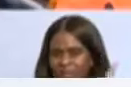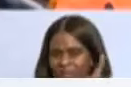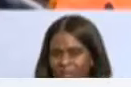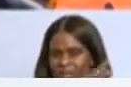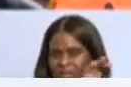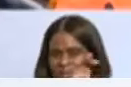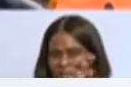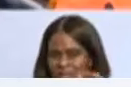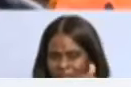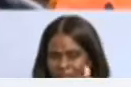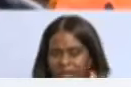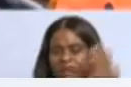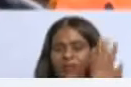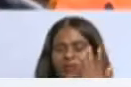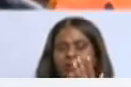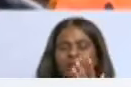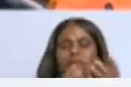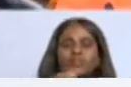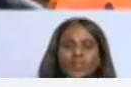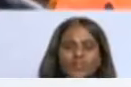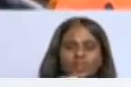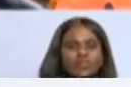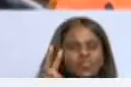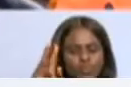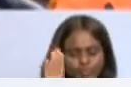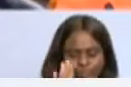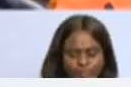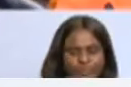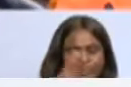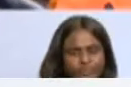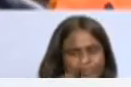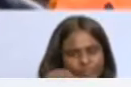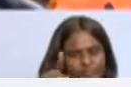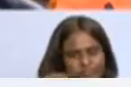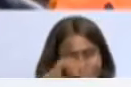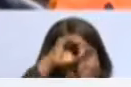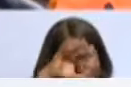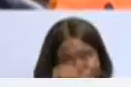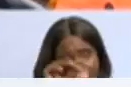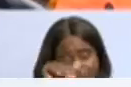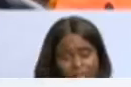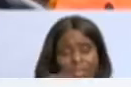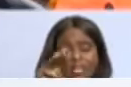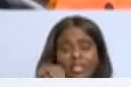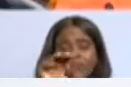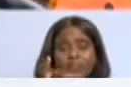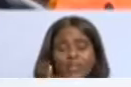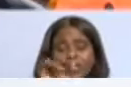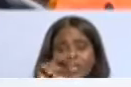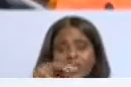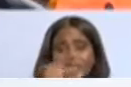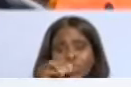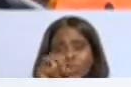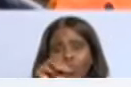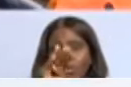are developing a $2 billion mine in Mingomba, in